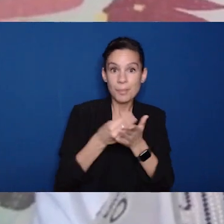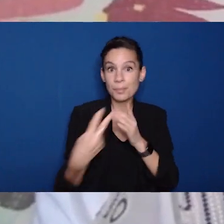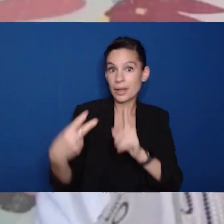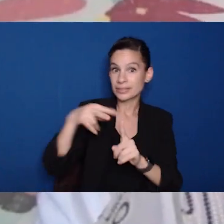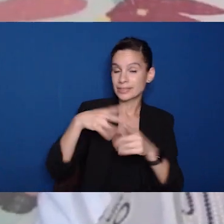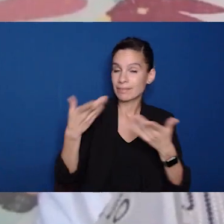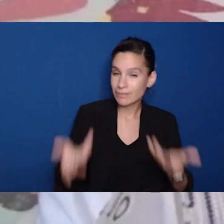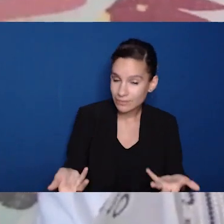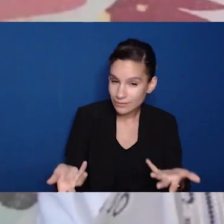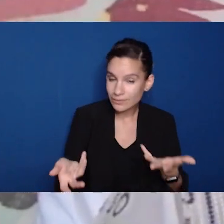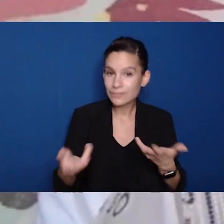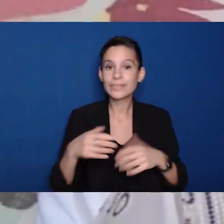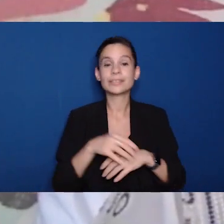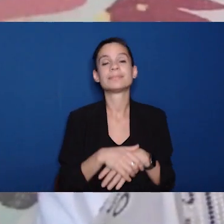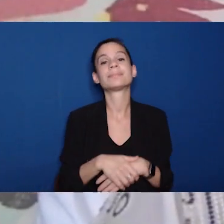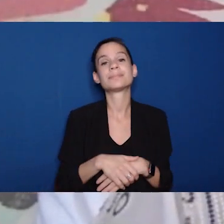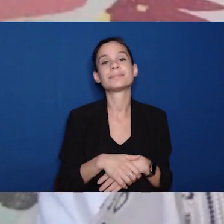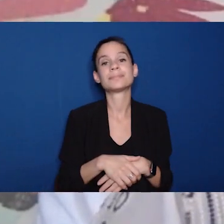economic perspective,